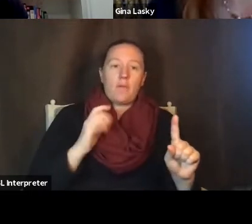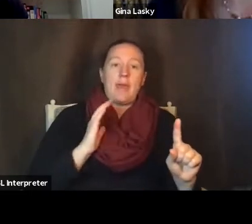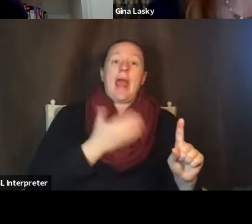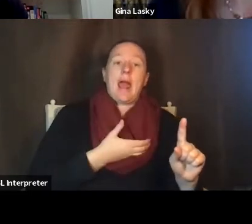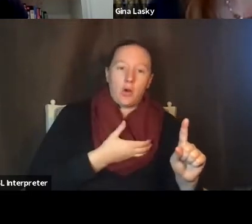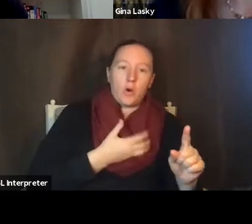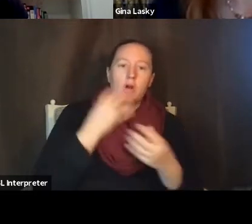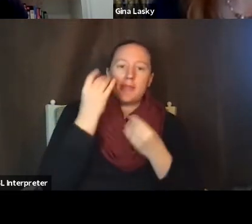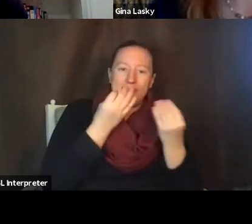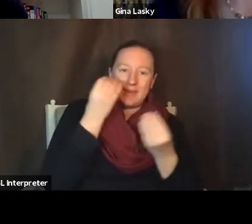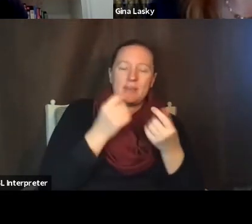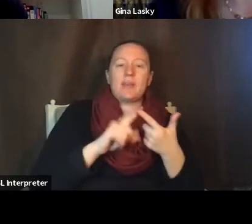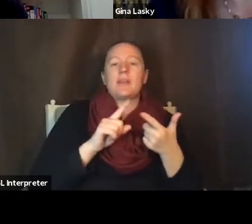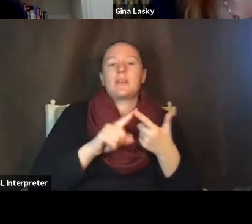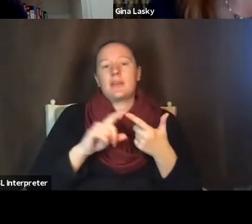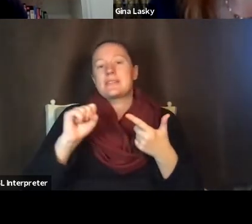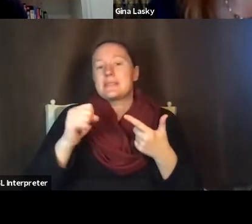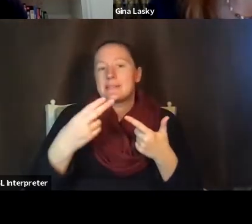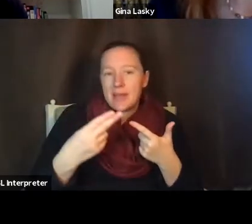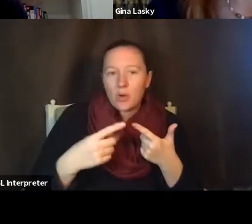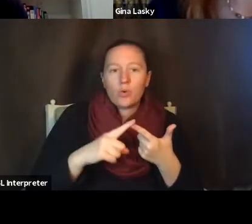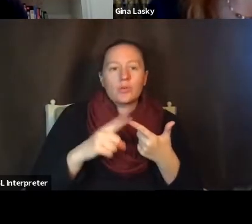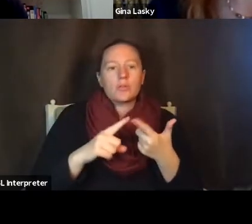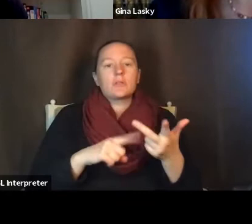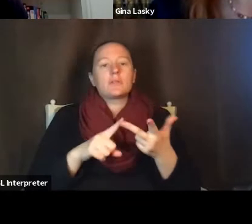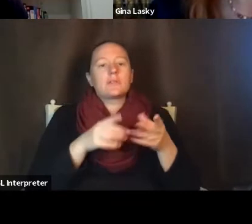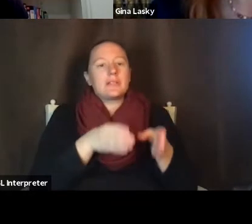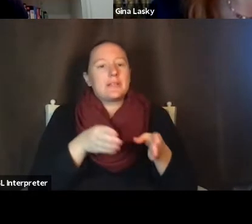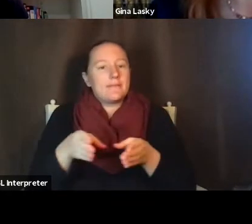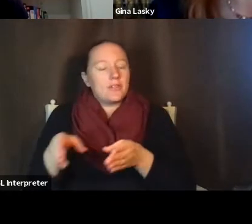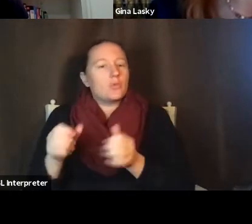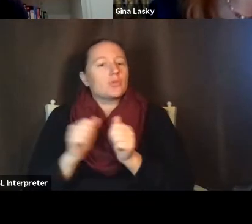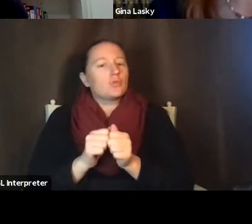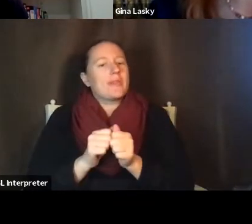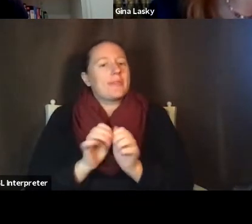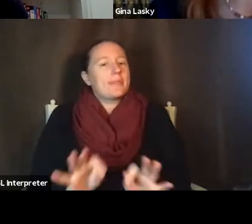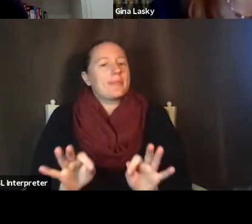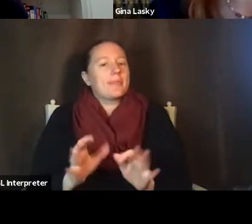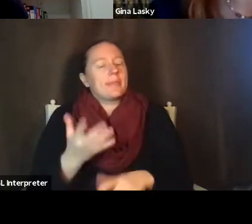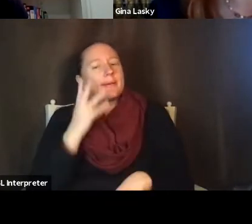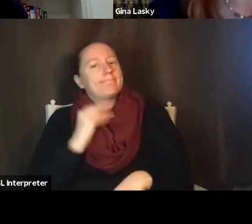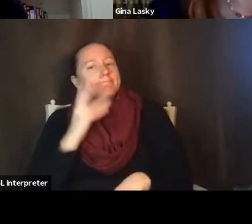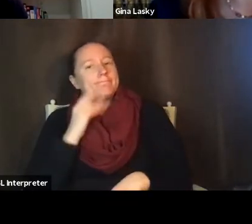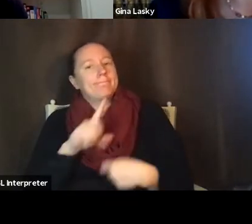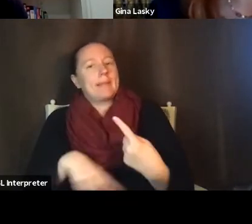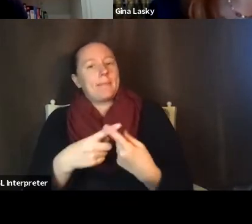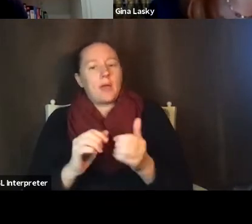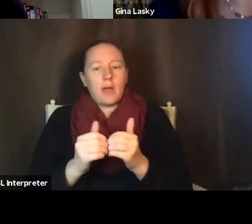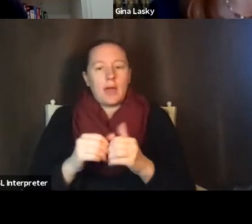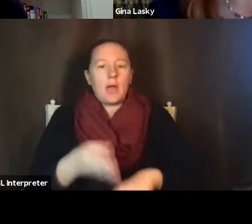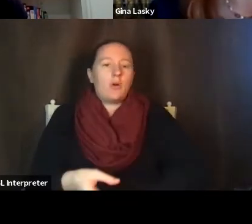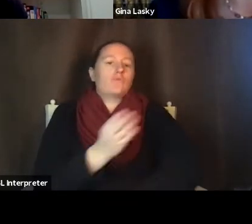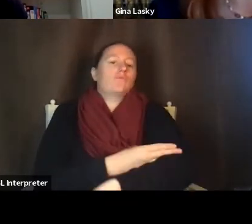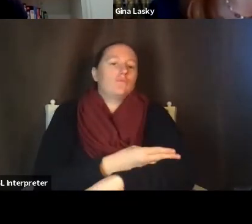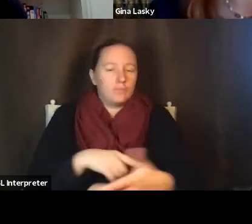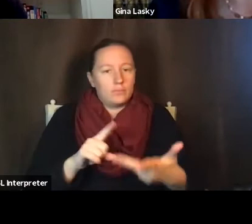thinking, they came from stakeholders and individuals with key experience who had thoughts about how to make things differently. And